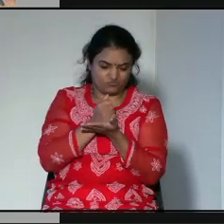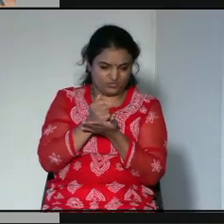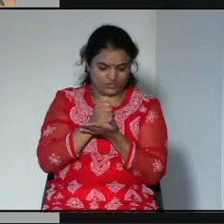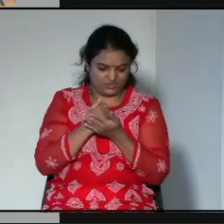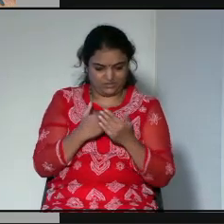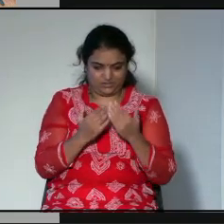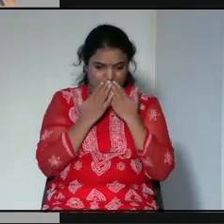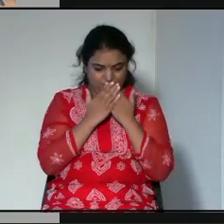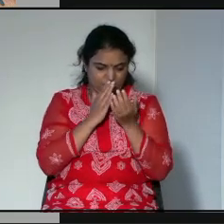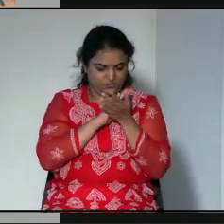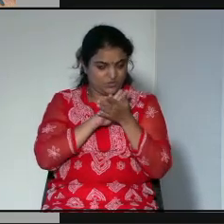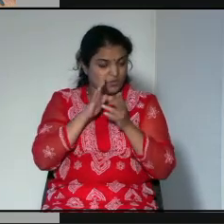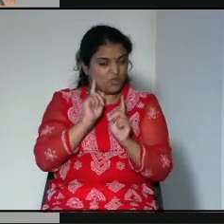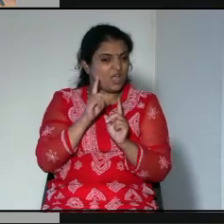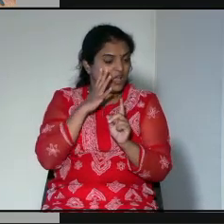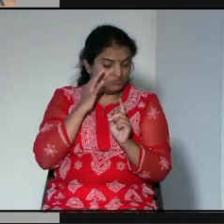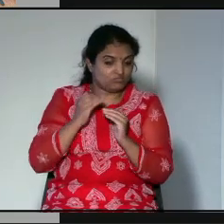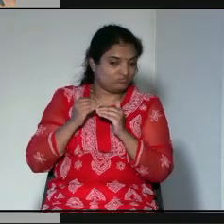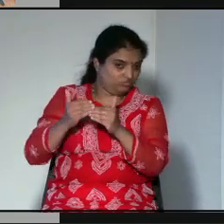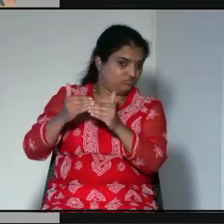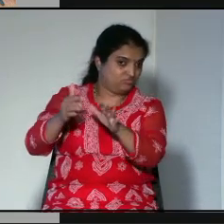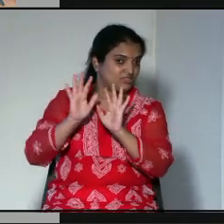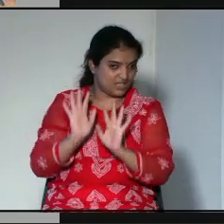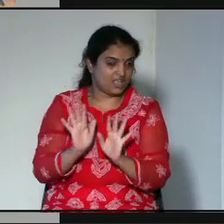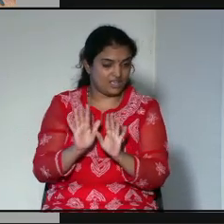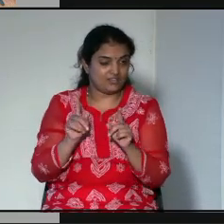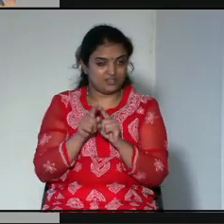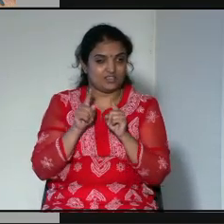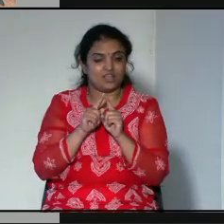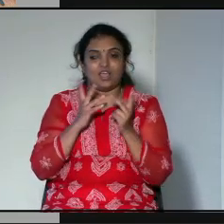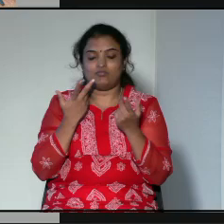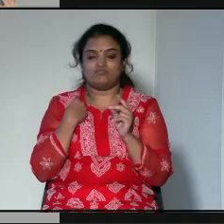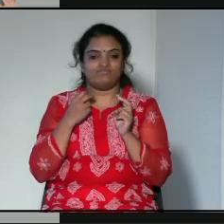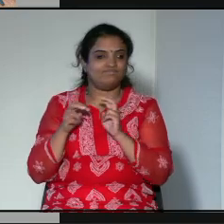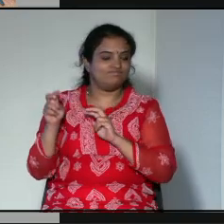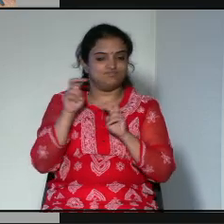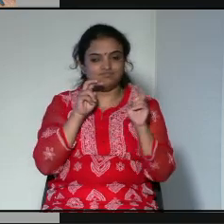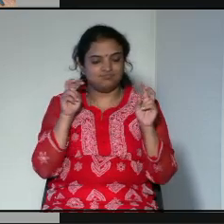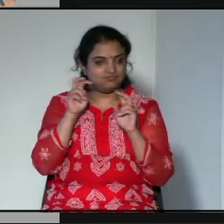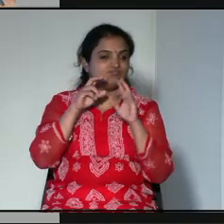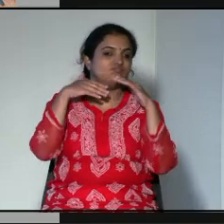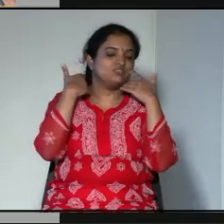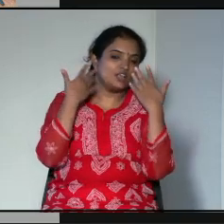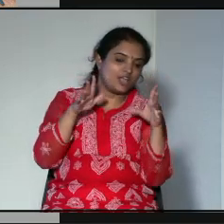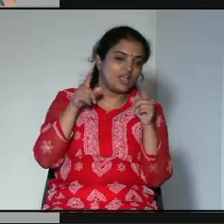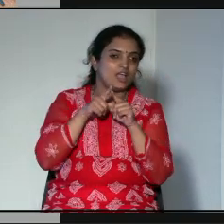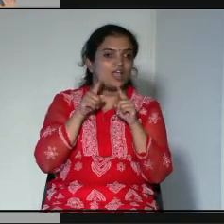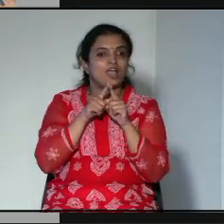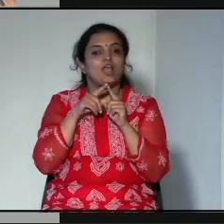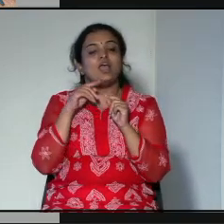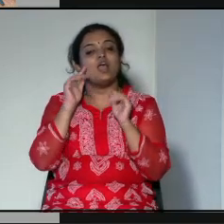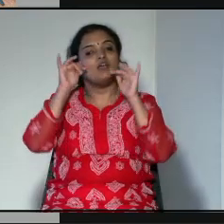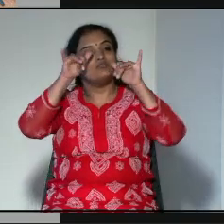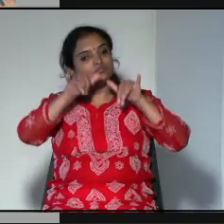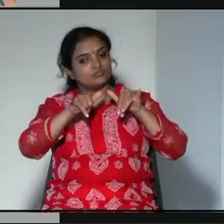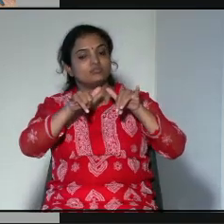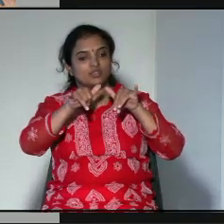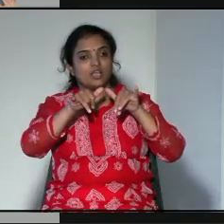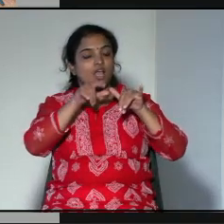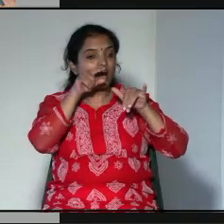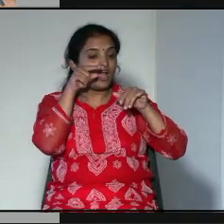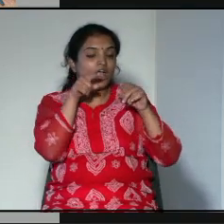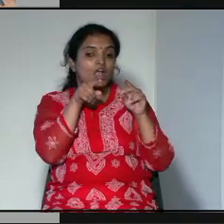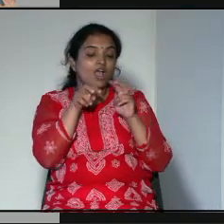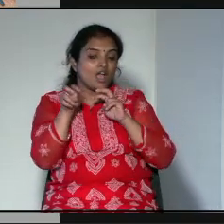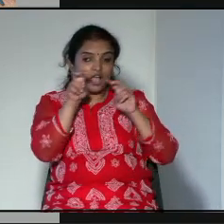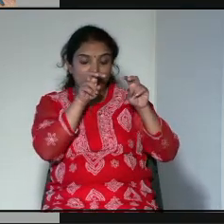later when she gets an Indo-German fellowship, travels to the academy in Munich, and is trained there. By the time she finishes